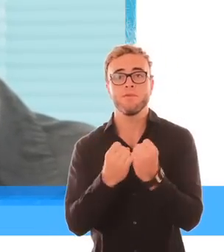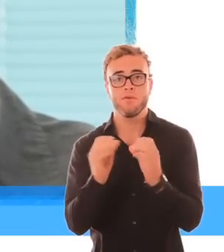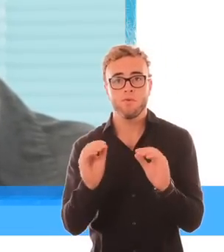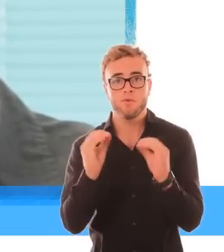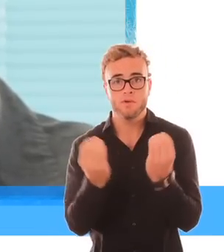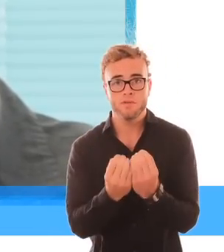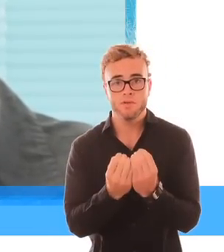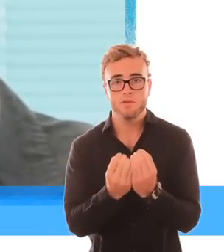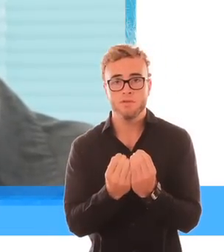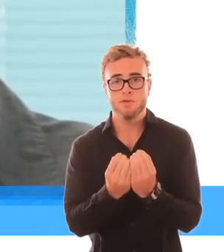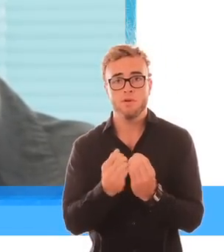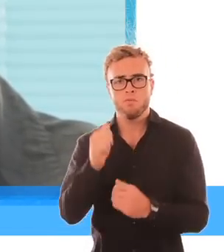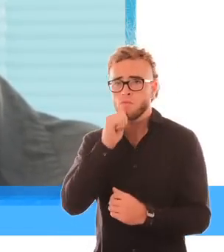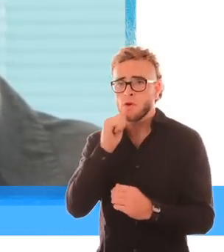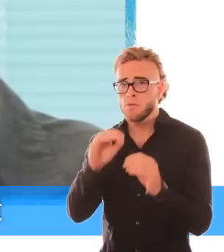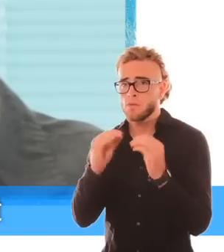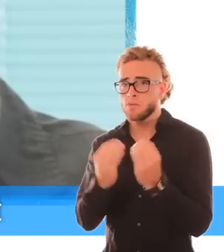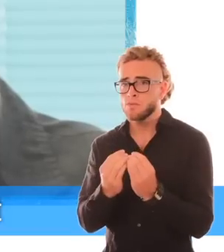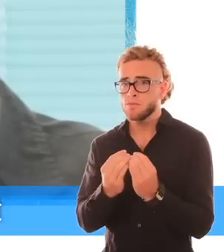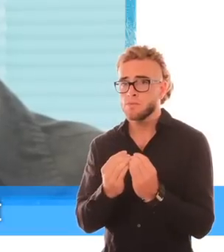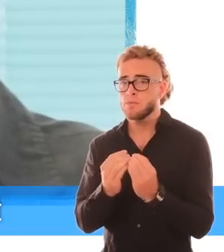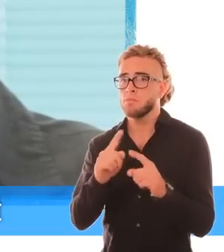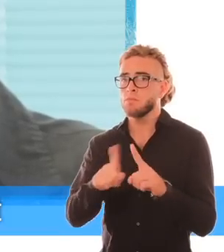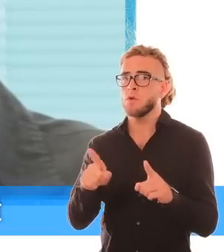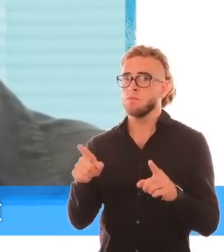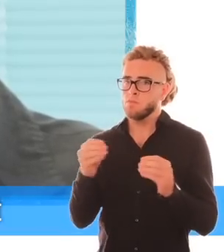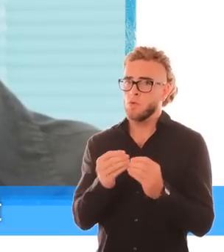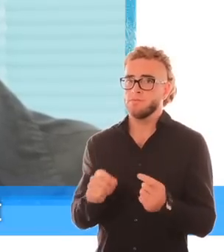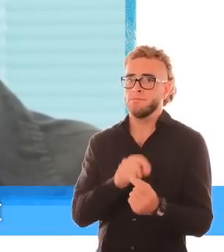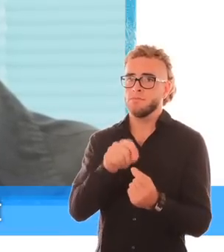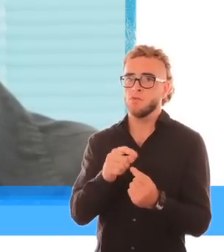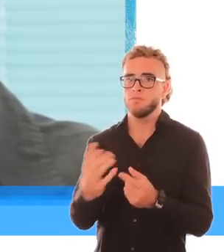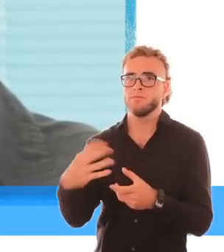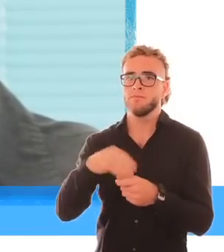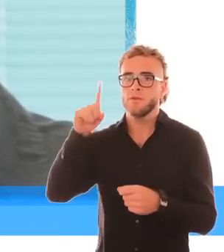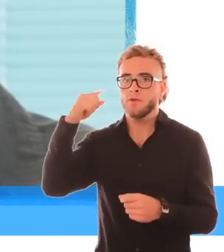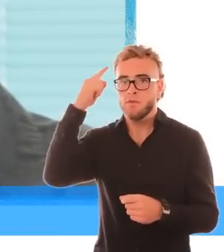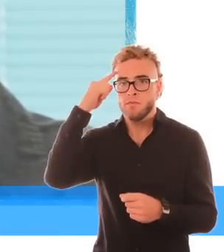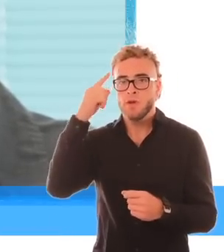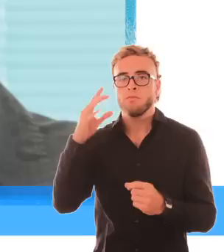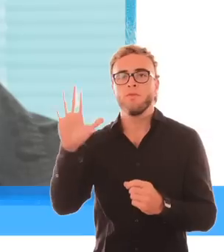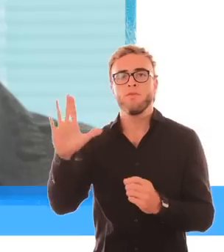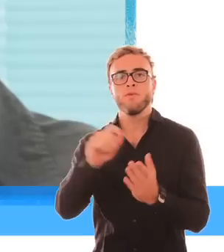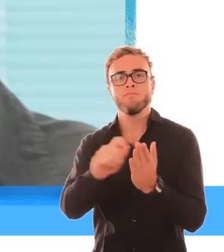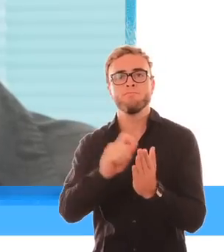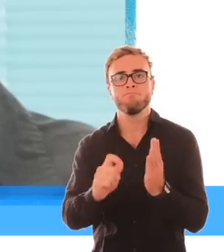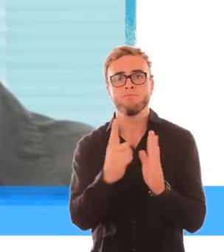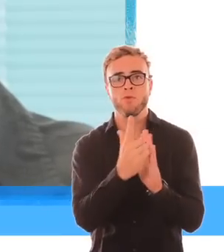organizations, non-governmental organizations, but particularly to engage government in terms of